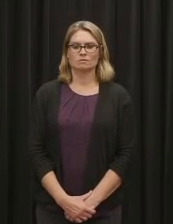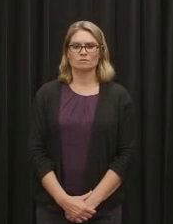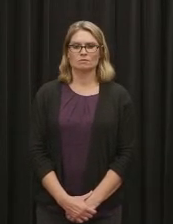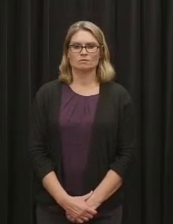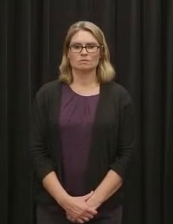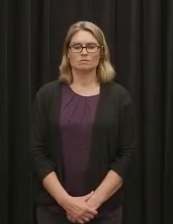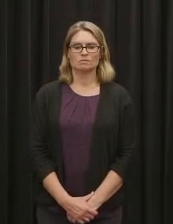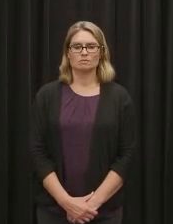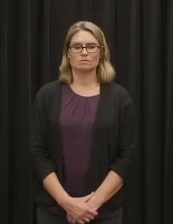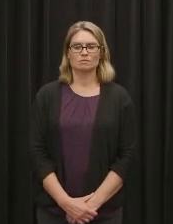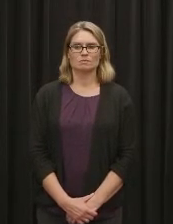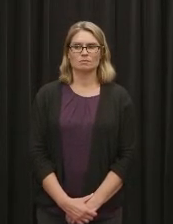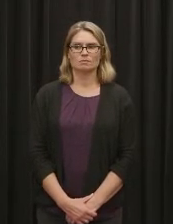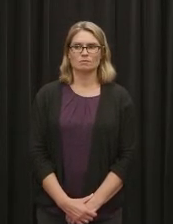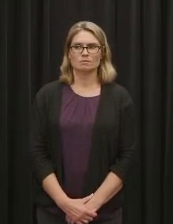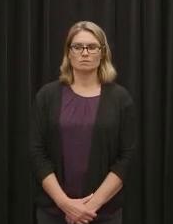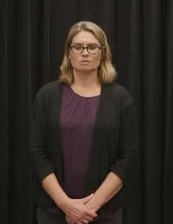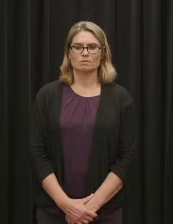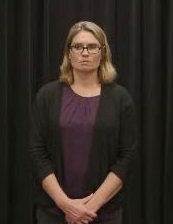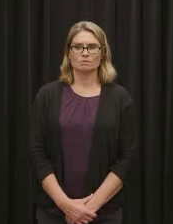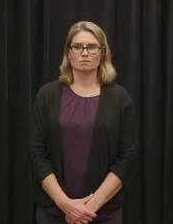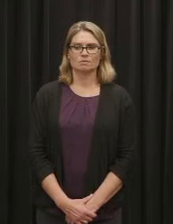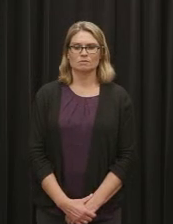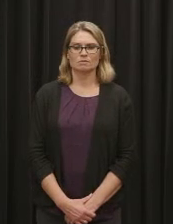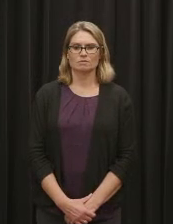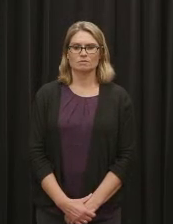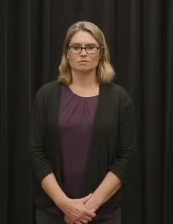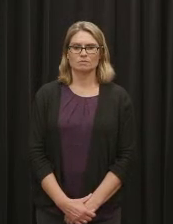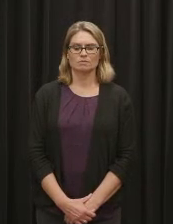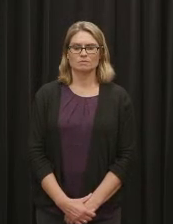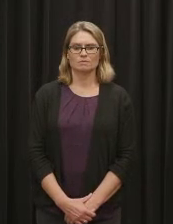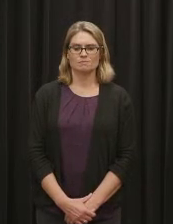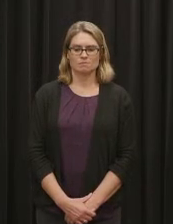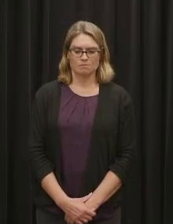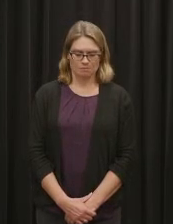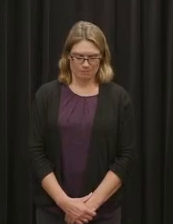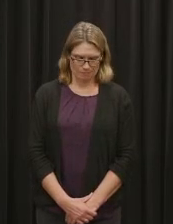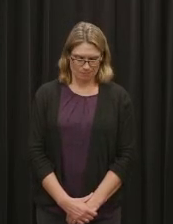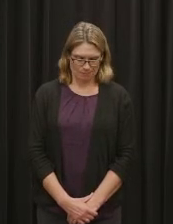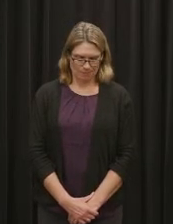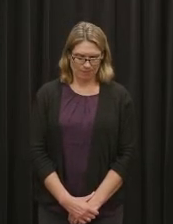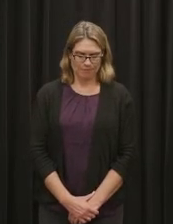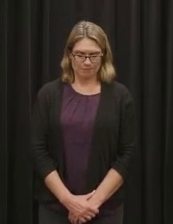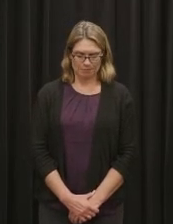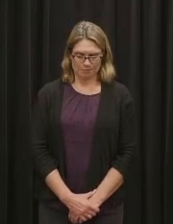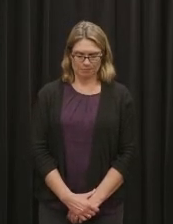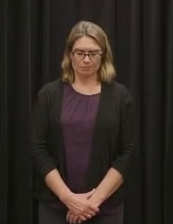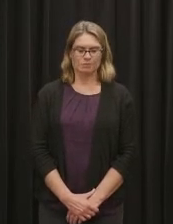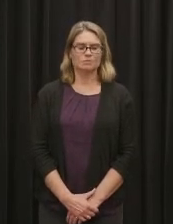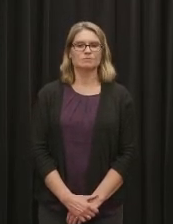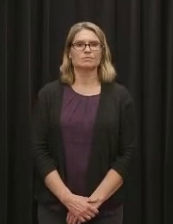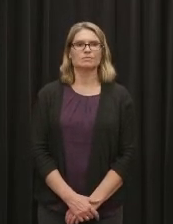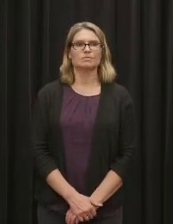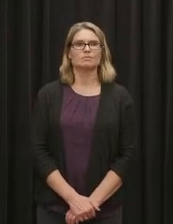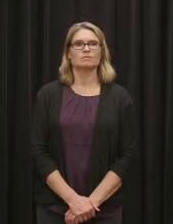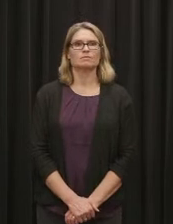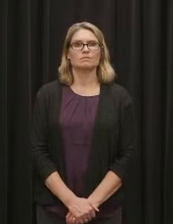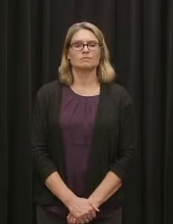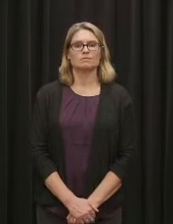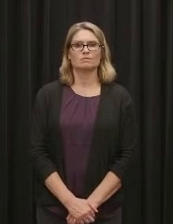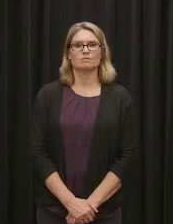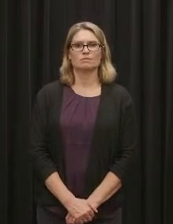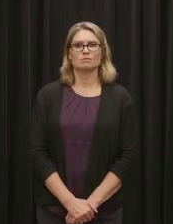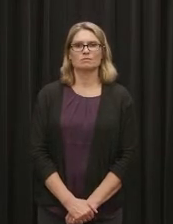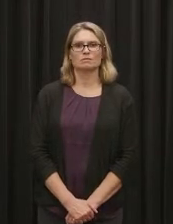was maybe July, but this could change once we get more vaccines.